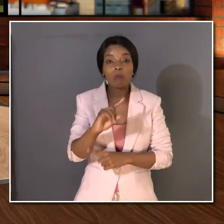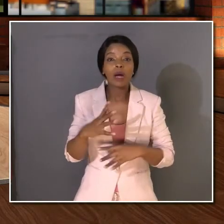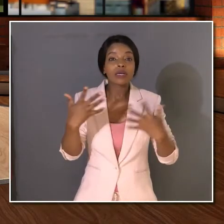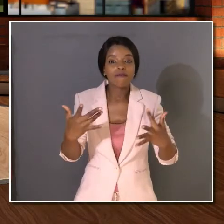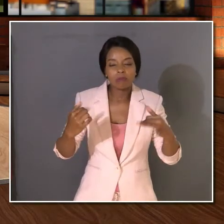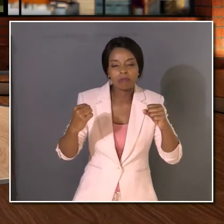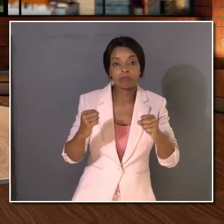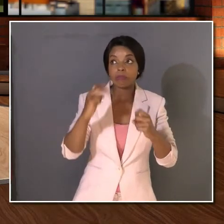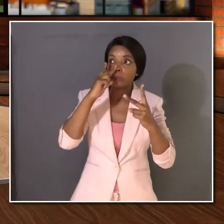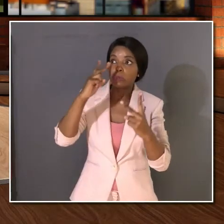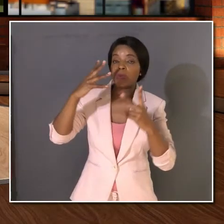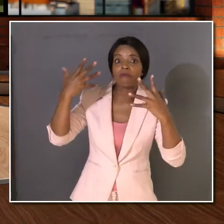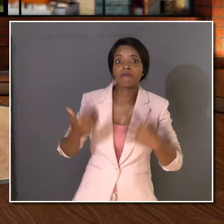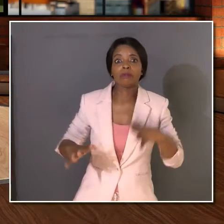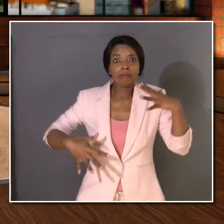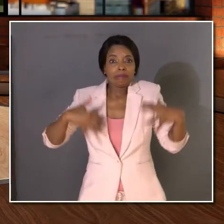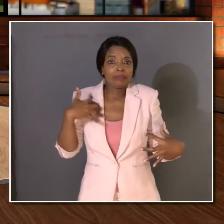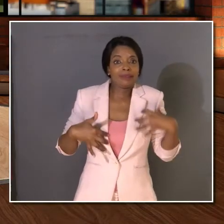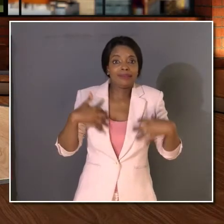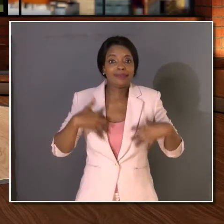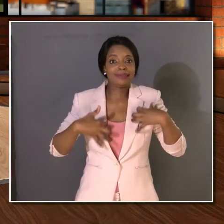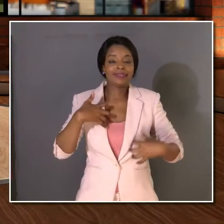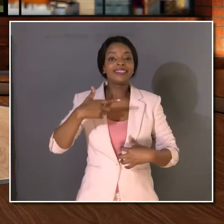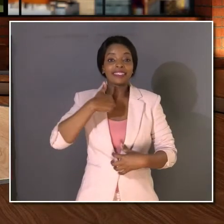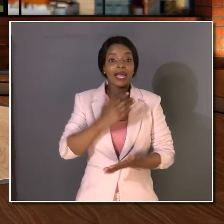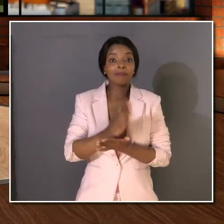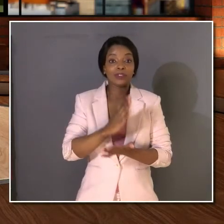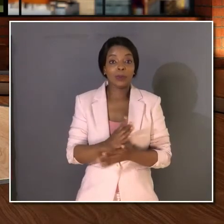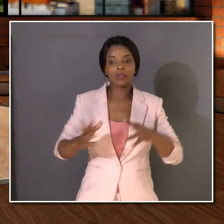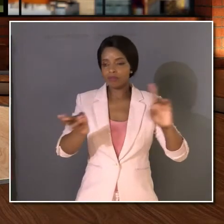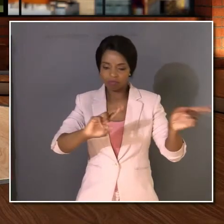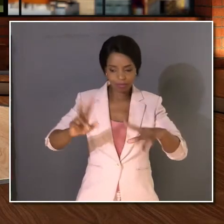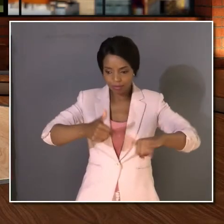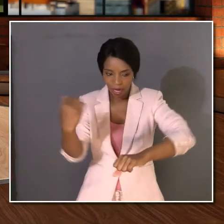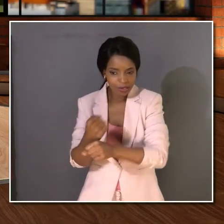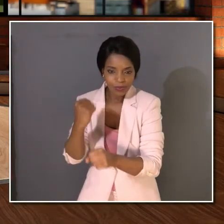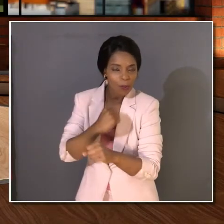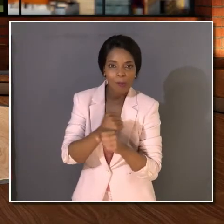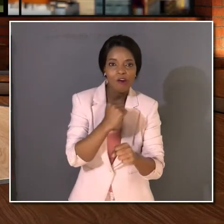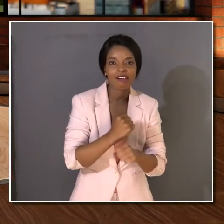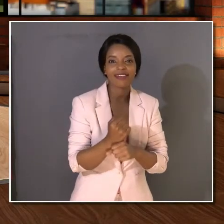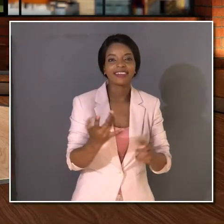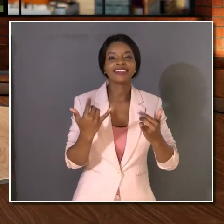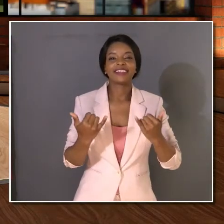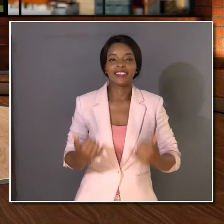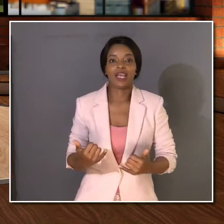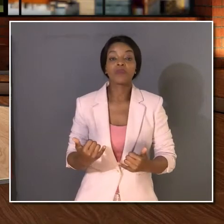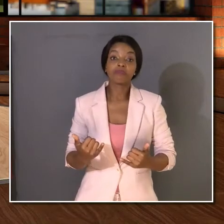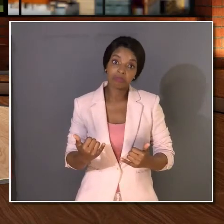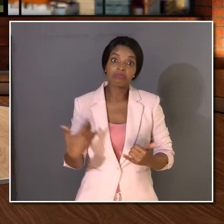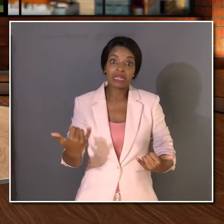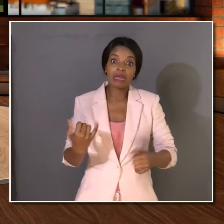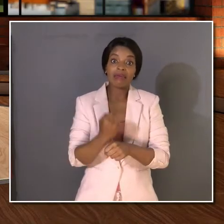the excitement from all of them, and I'm sure they're ready to get back in there. And it's remarkable they've managed to do this during the pandemic as well. I'm